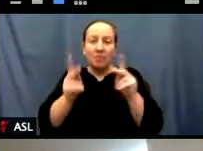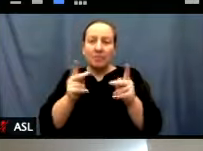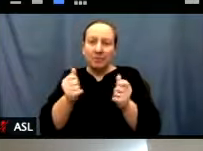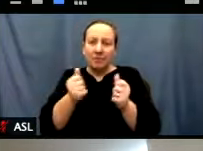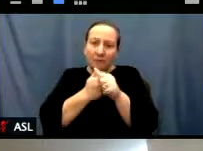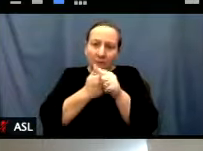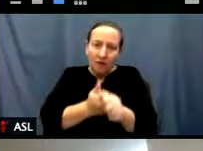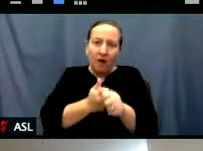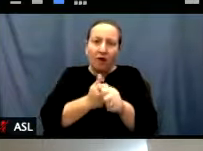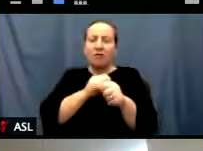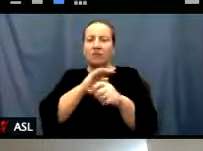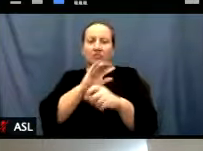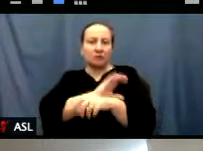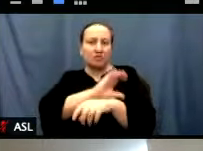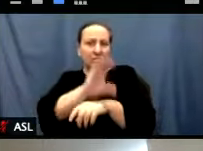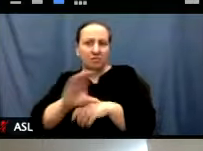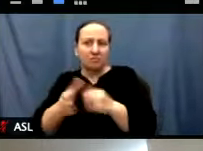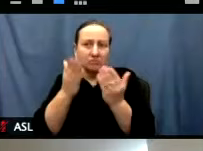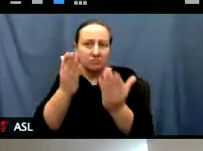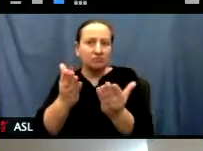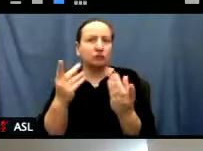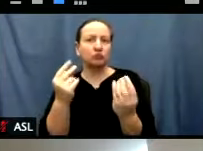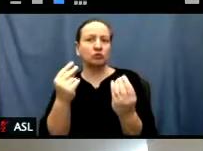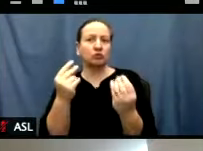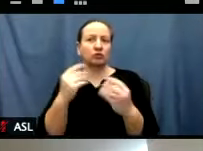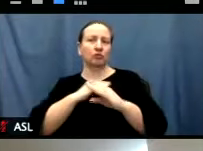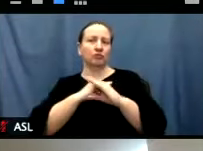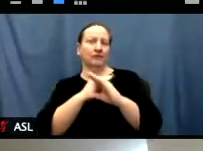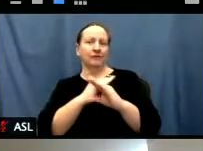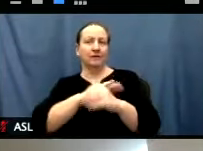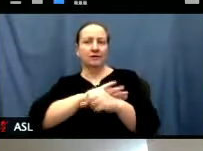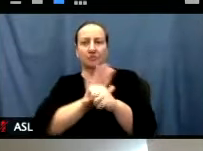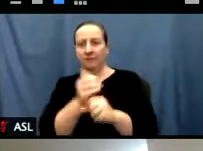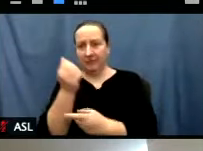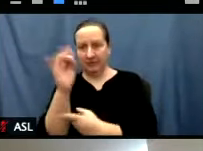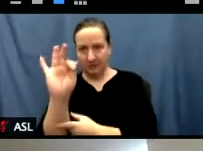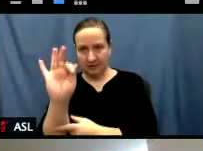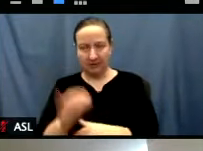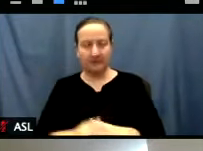recommendations about COVID-19. Next slide.